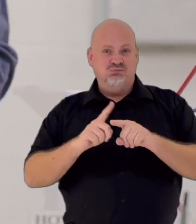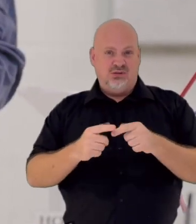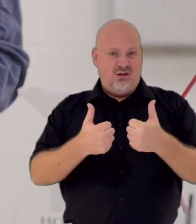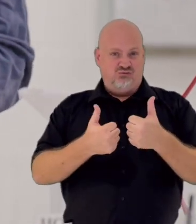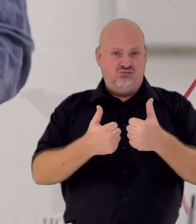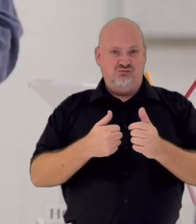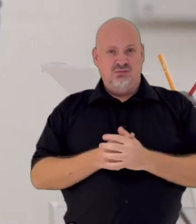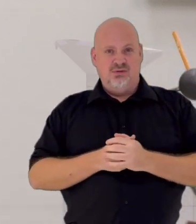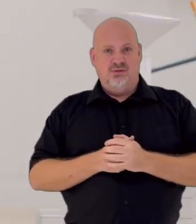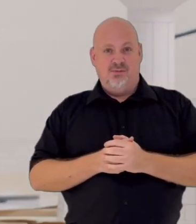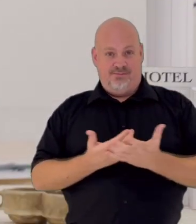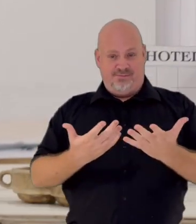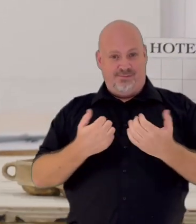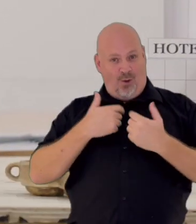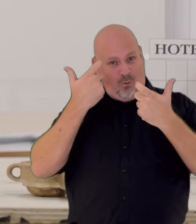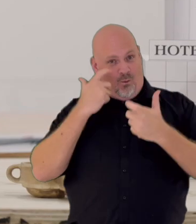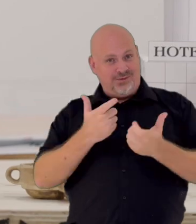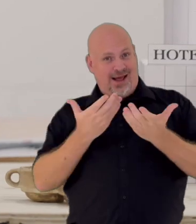there is our hotel.